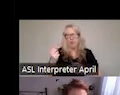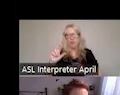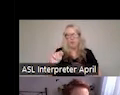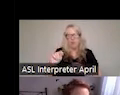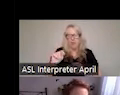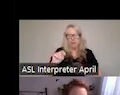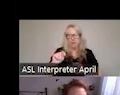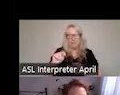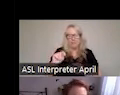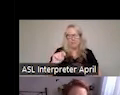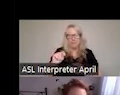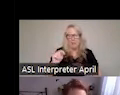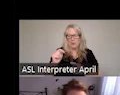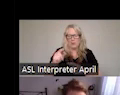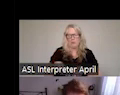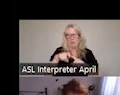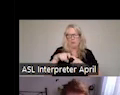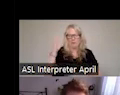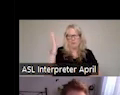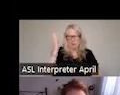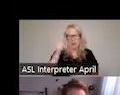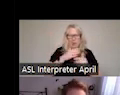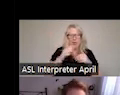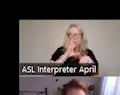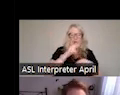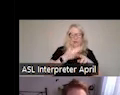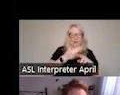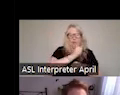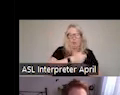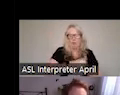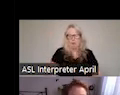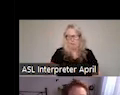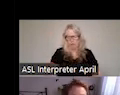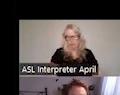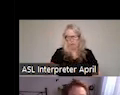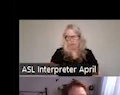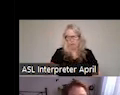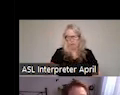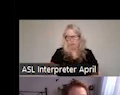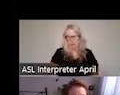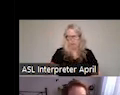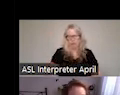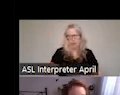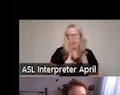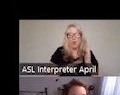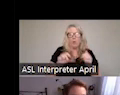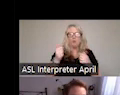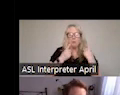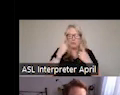break before I get into the implementation business. So what should be considered related